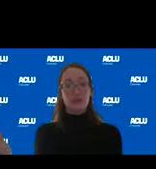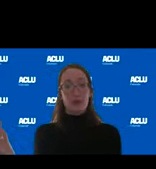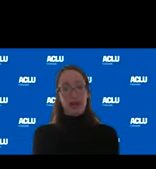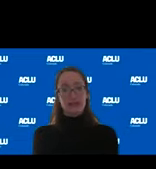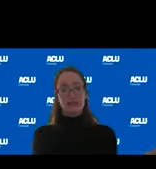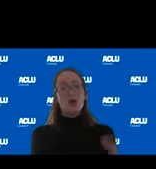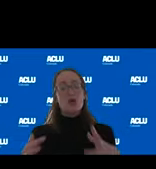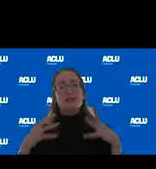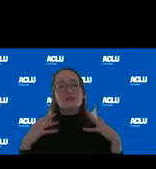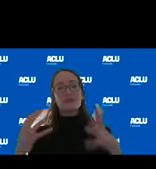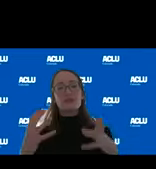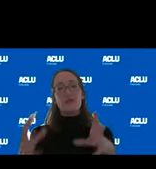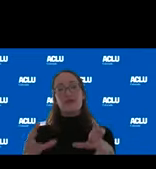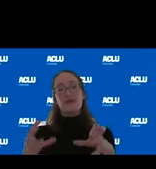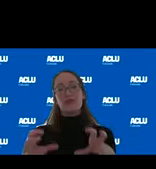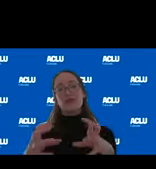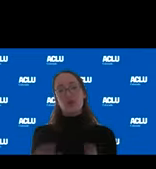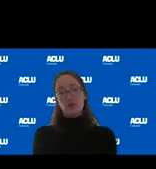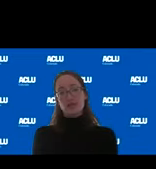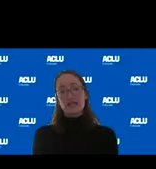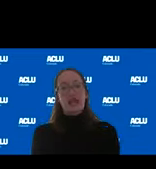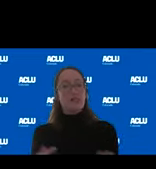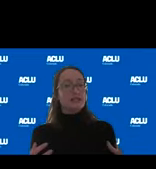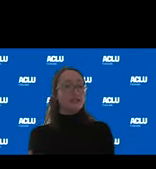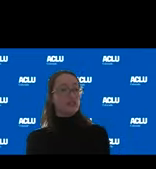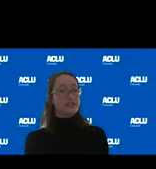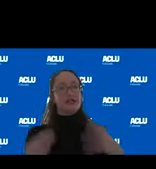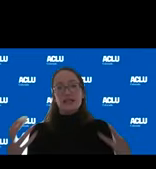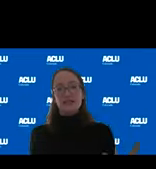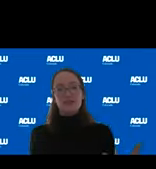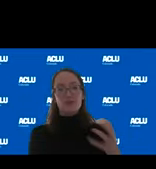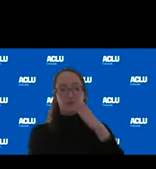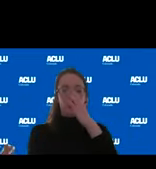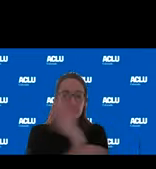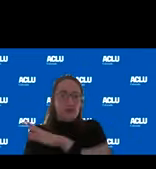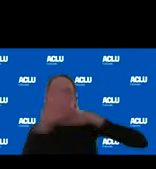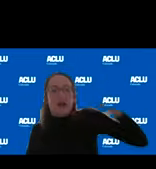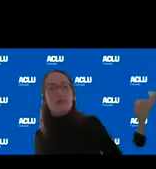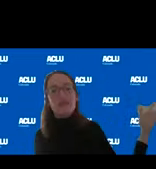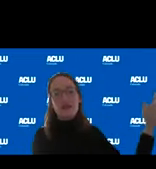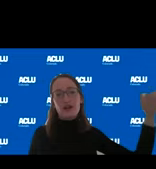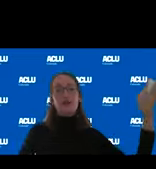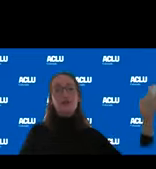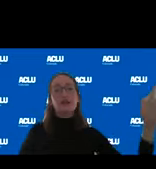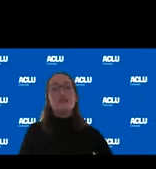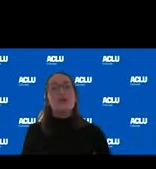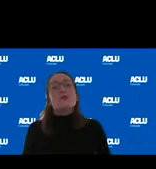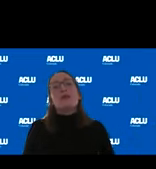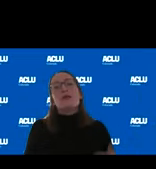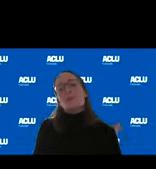in voter access. And it's really important that folks know this. It might sound strange that an ACLU person is, look how great the government